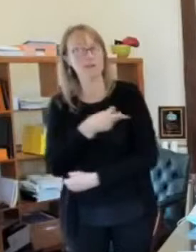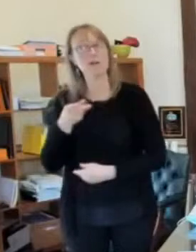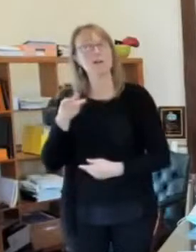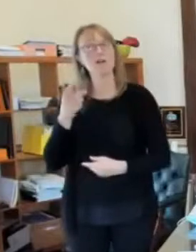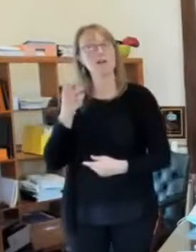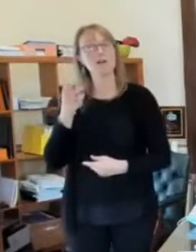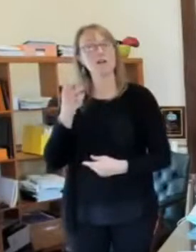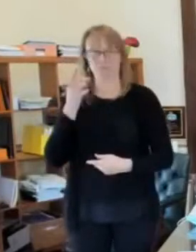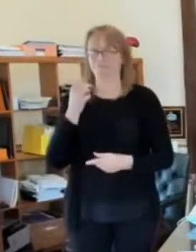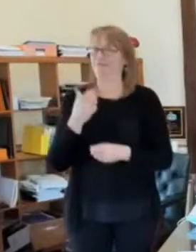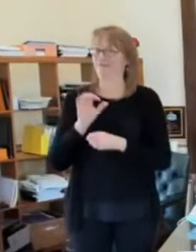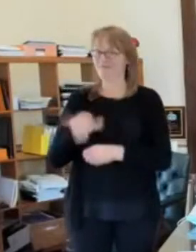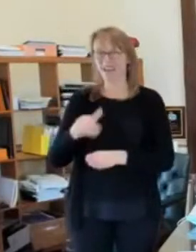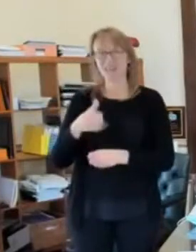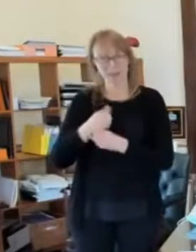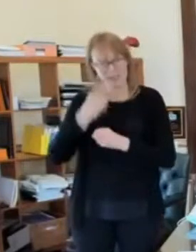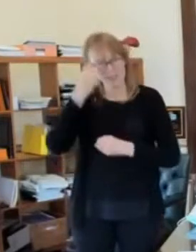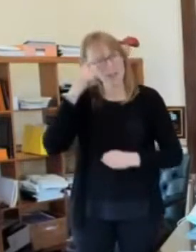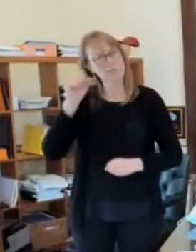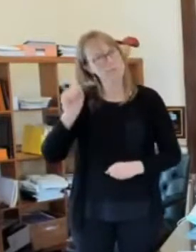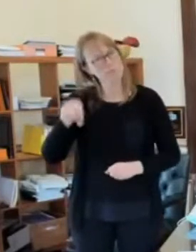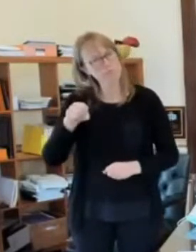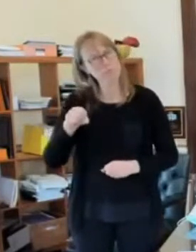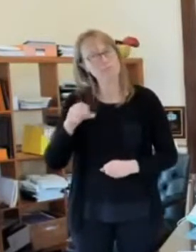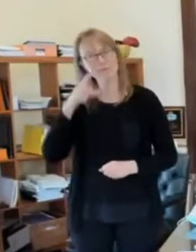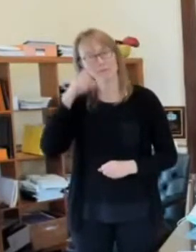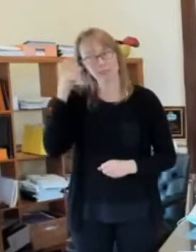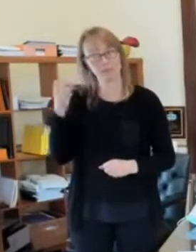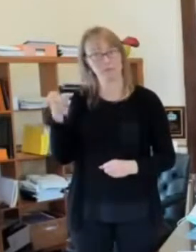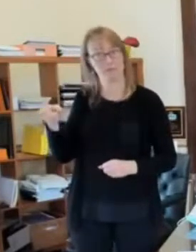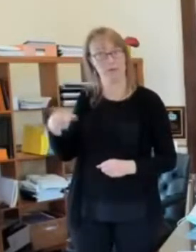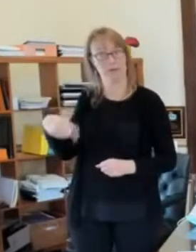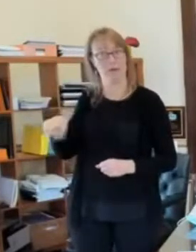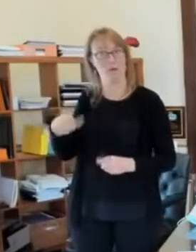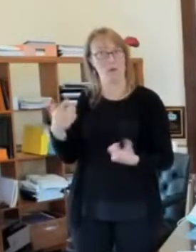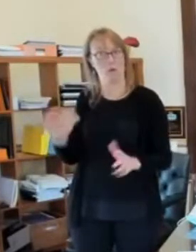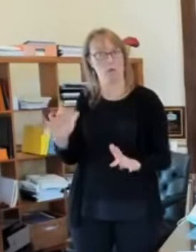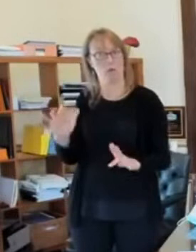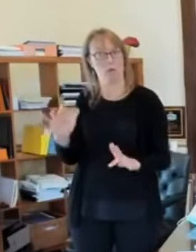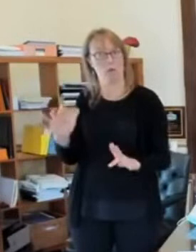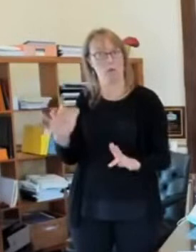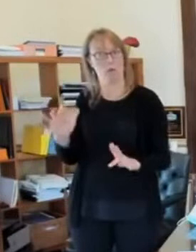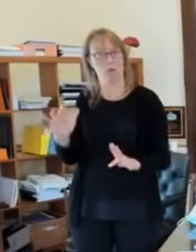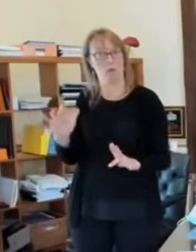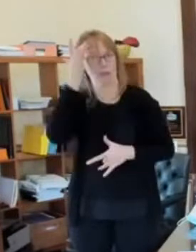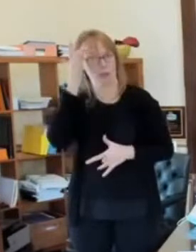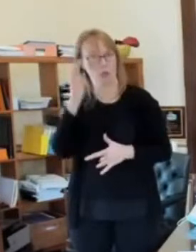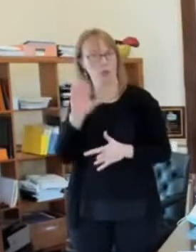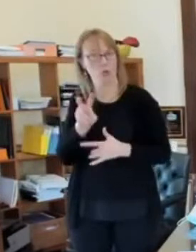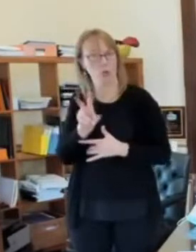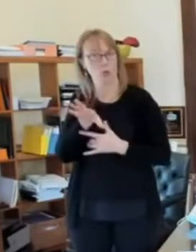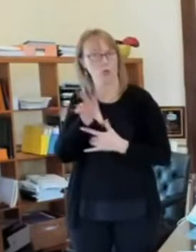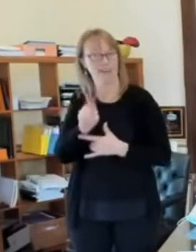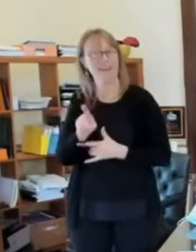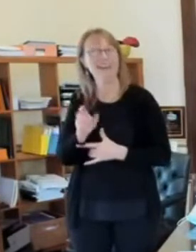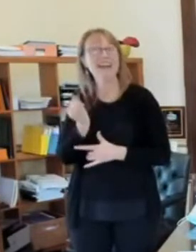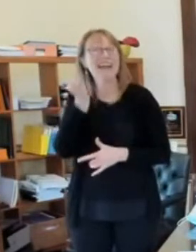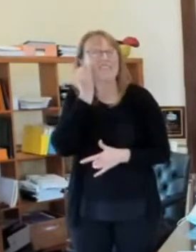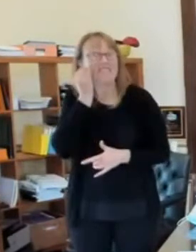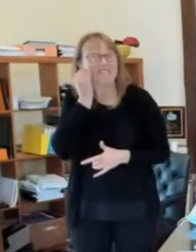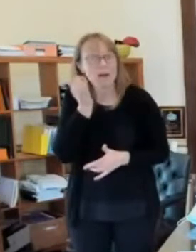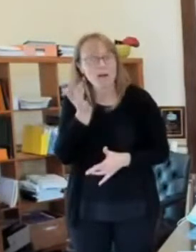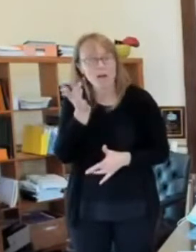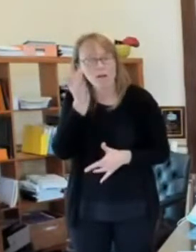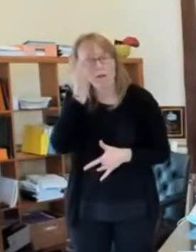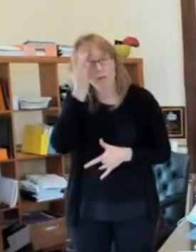and they know that if they do get it, they're likely to have very adverse